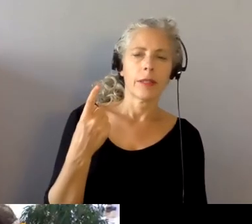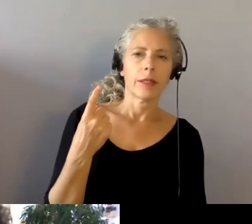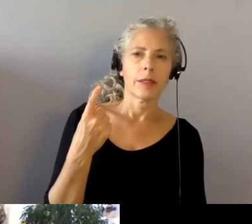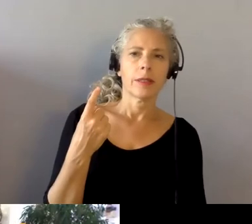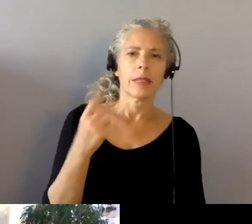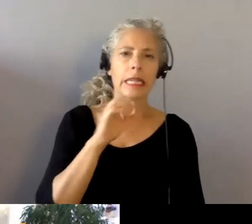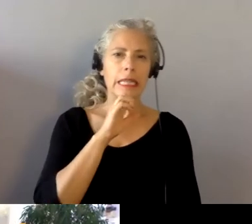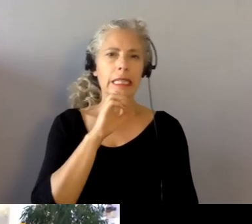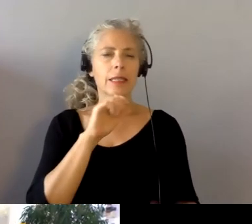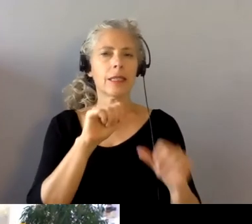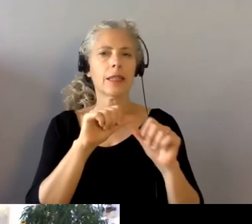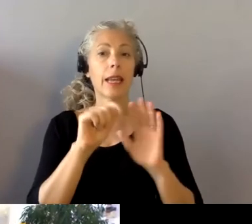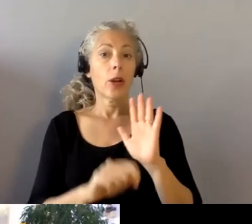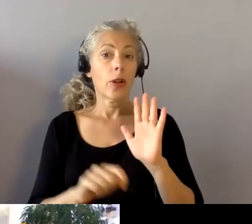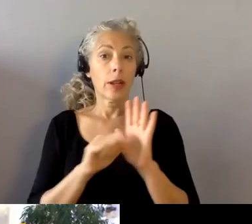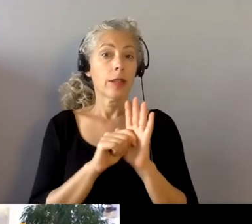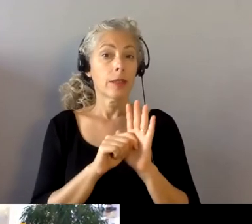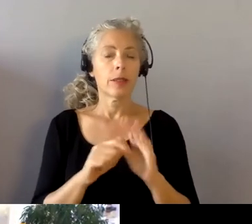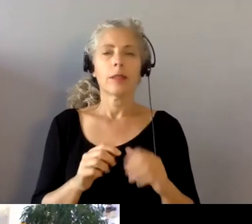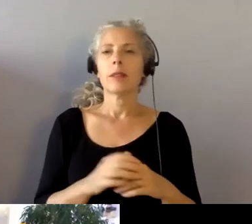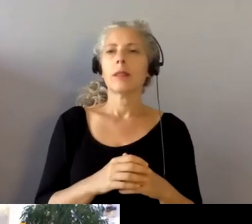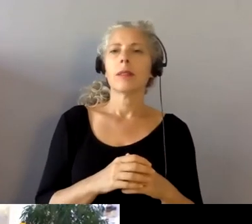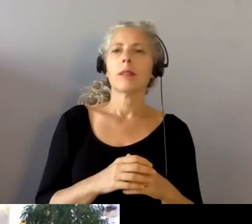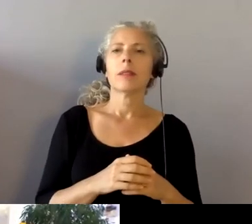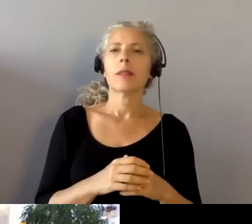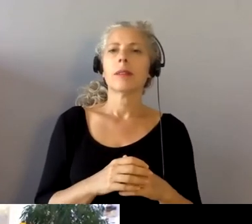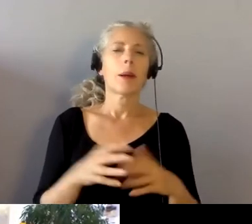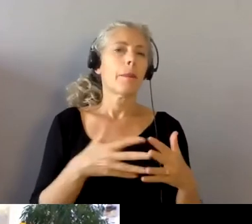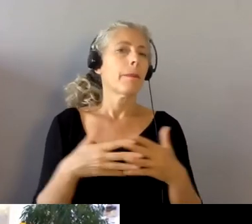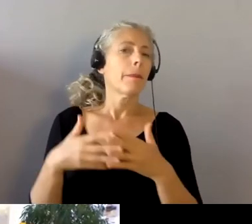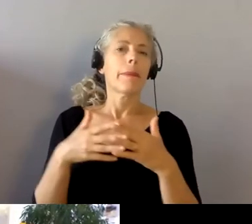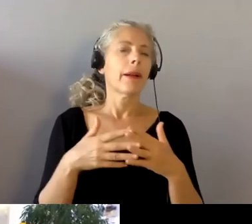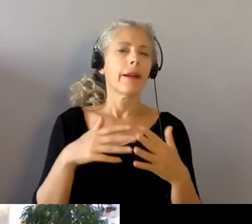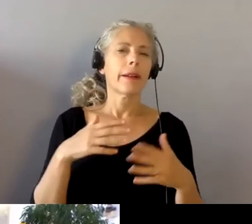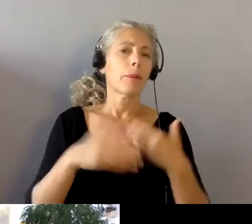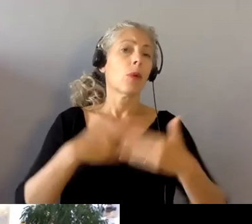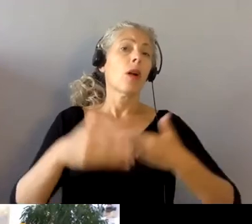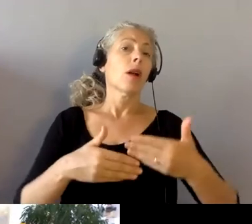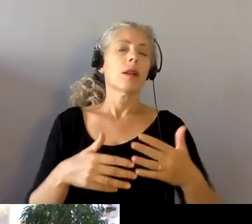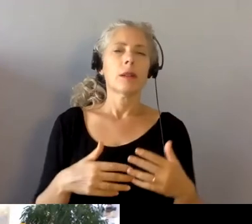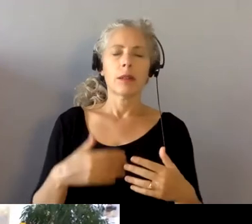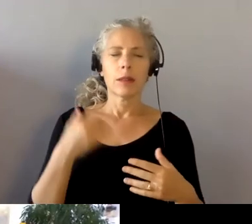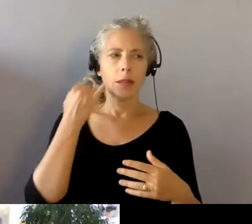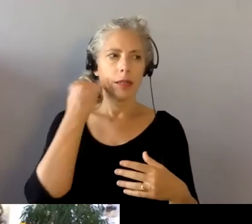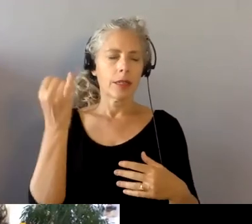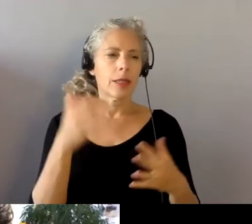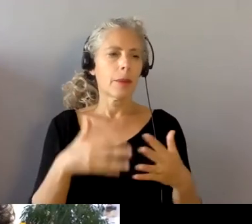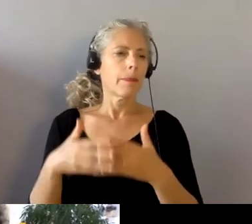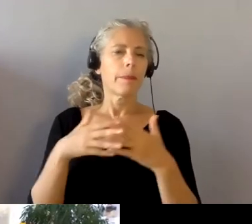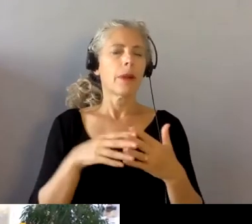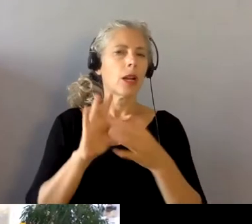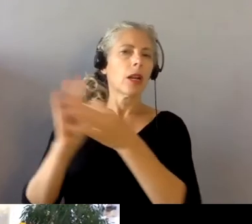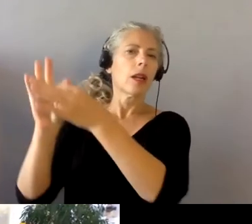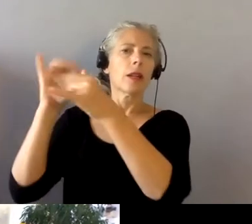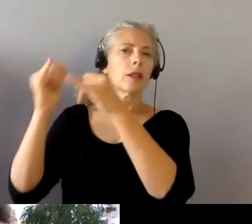Clinton era, informed era of like American kind of progress, America, the idea of the American engagement